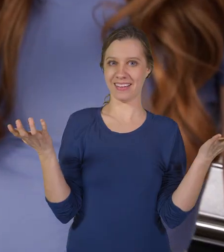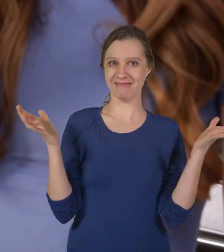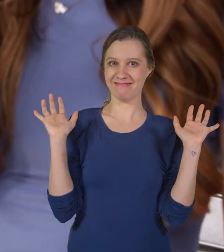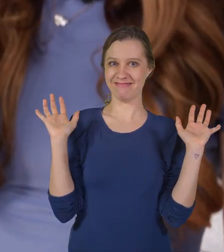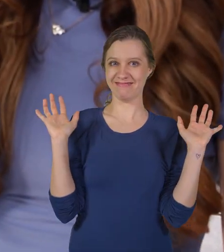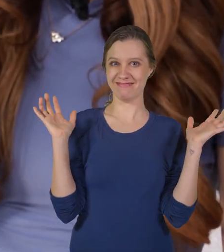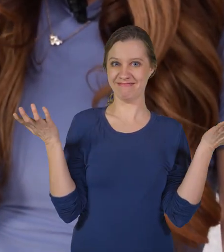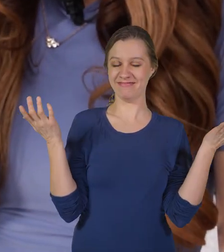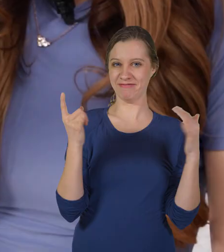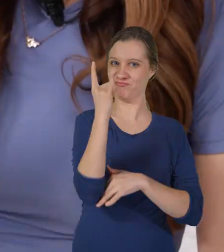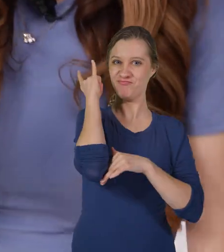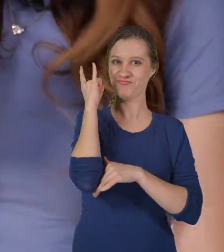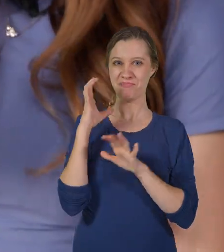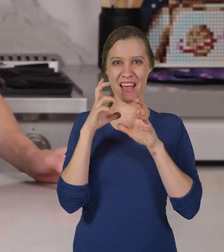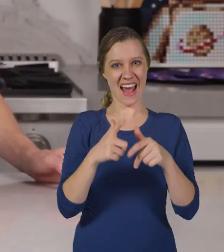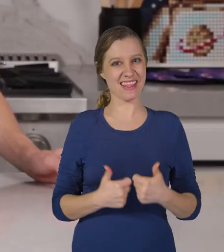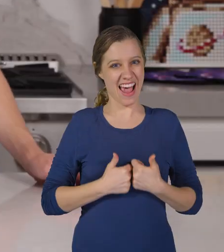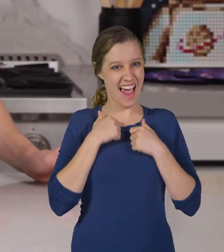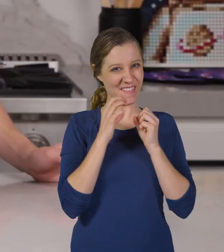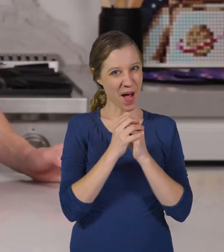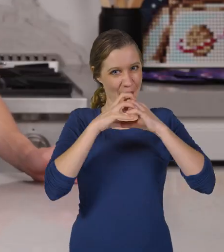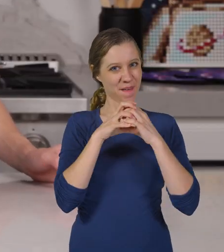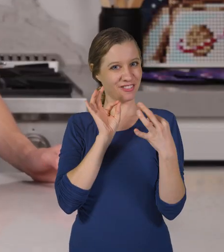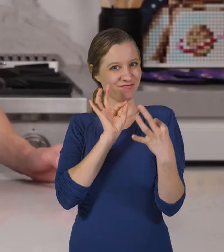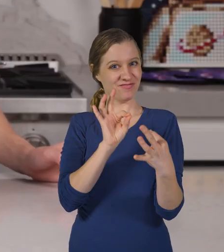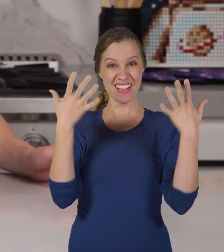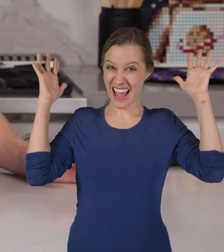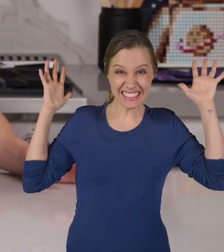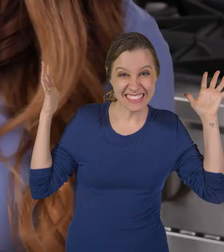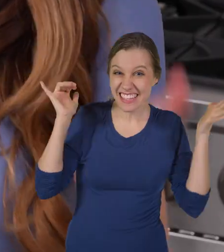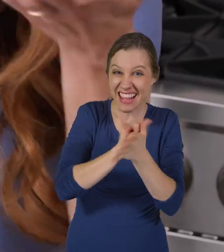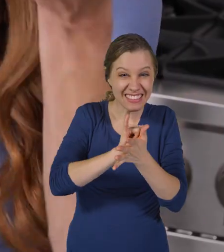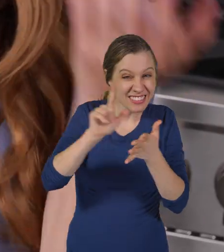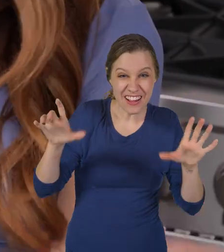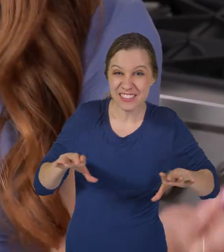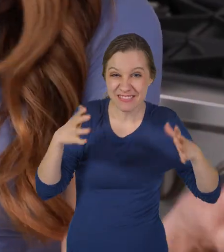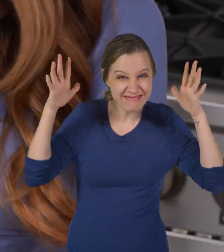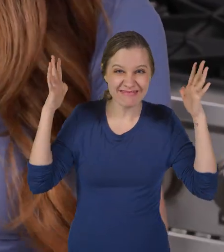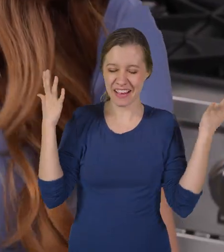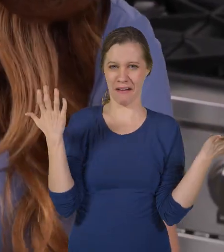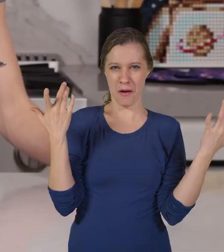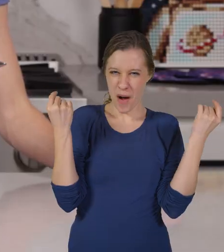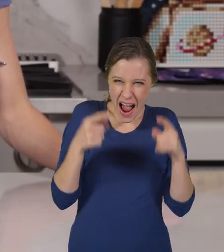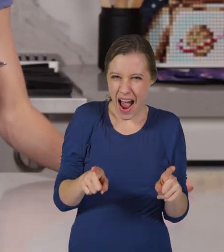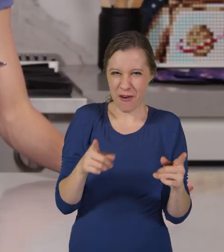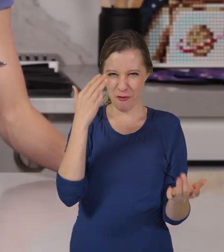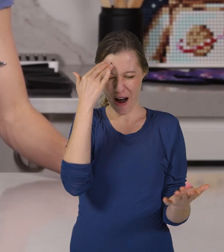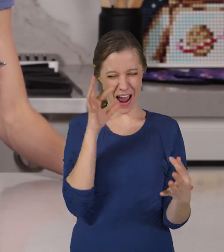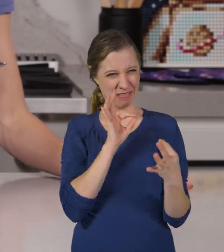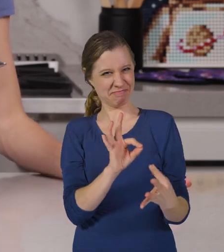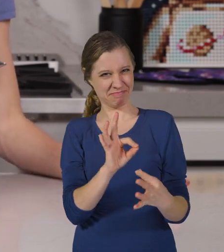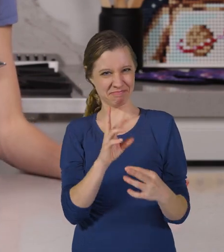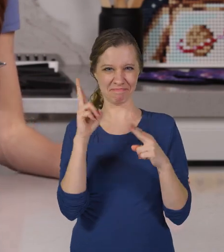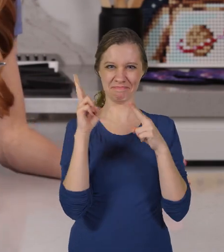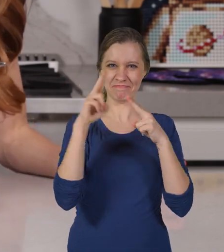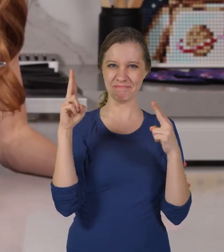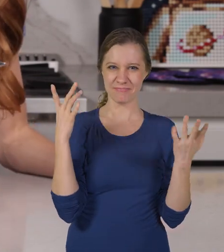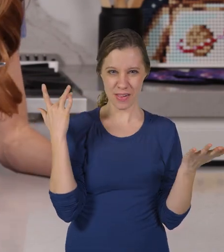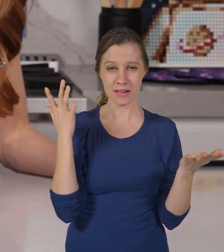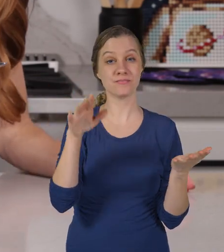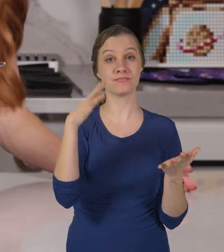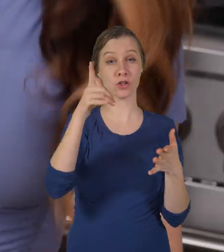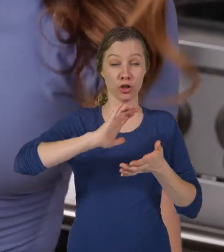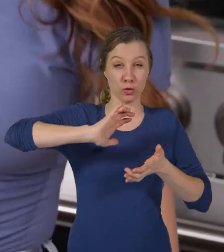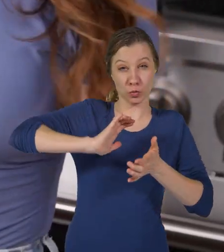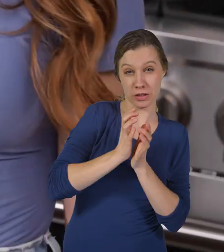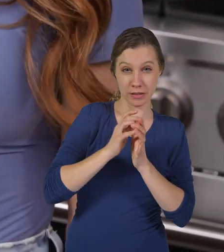second in the boiling water and we brought our ping pong ball back to life. That's all it is. That's all you do. So, what happened there? Why did that work